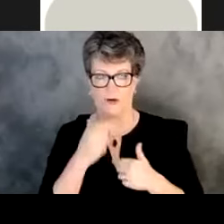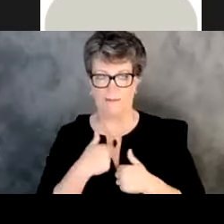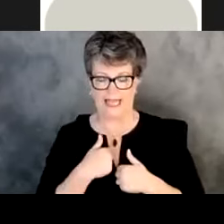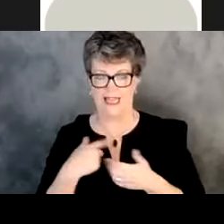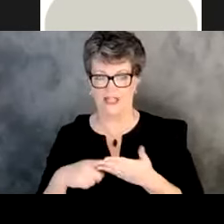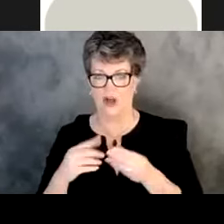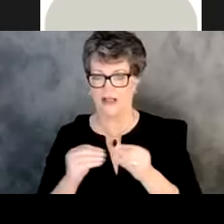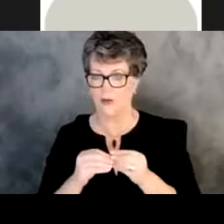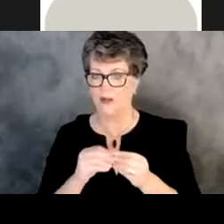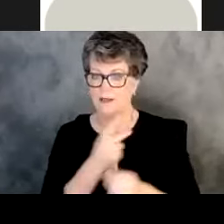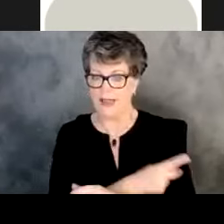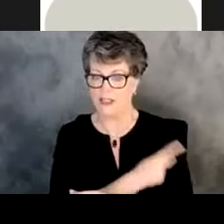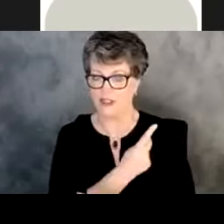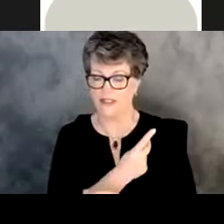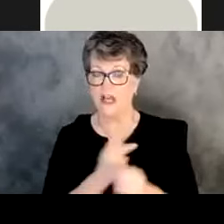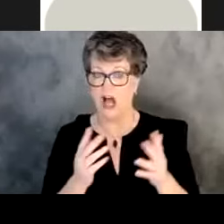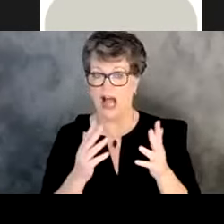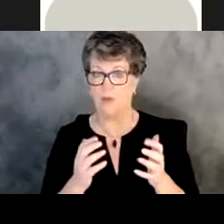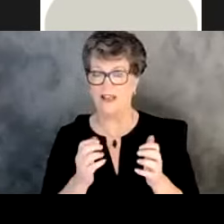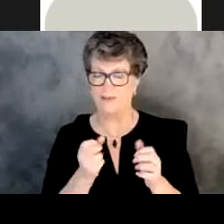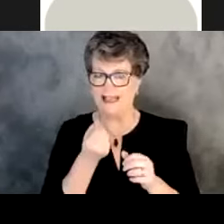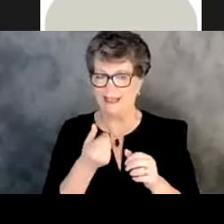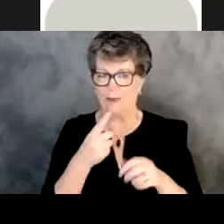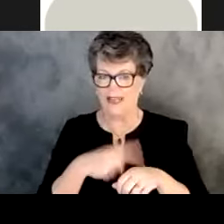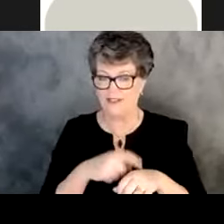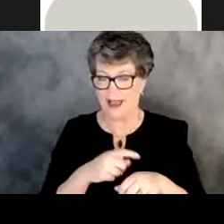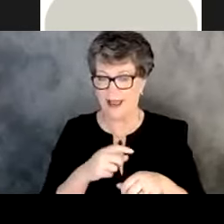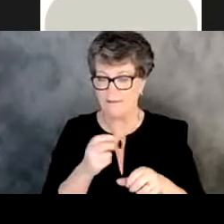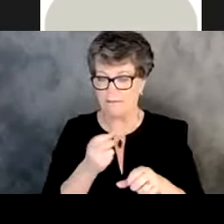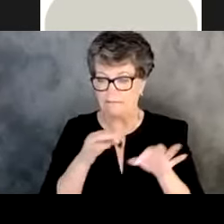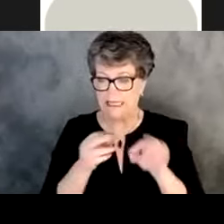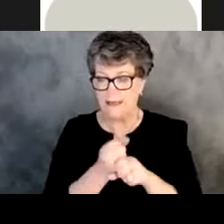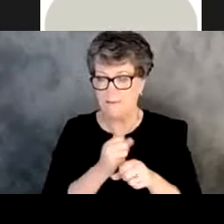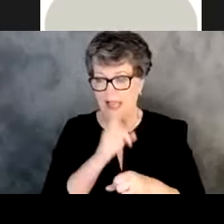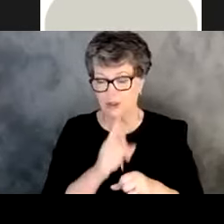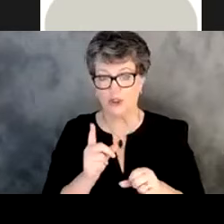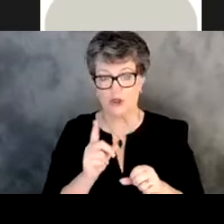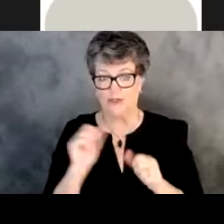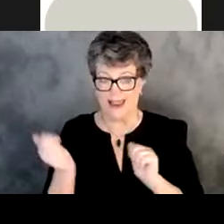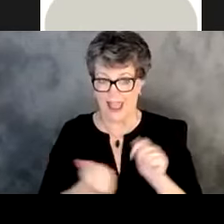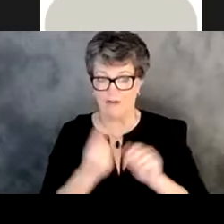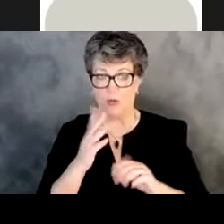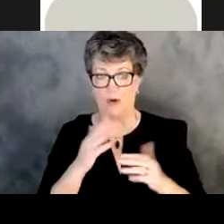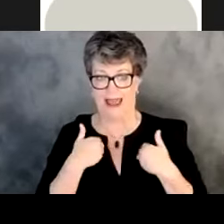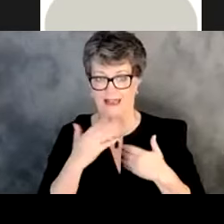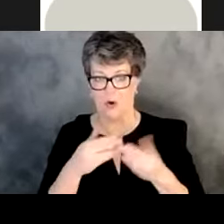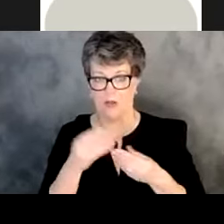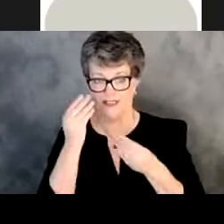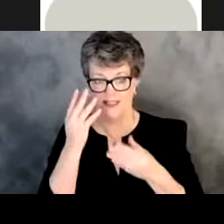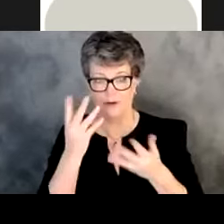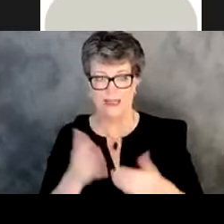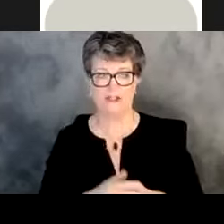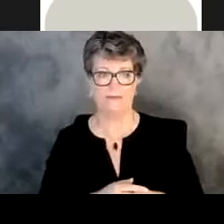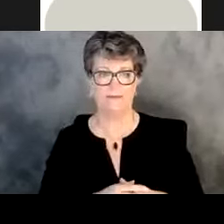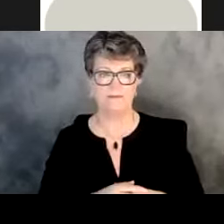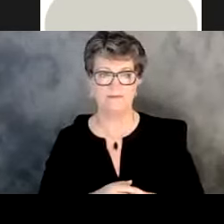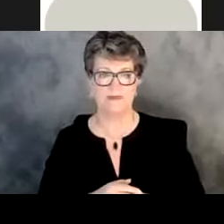with patients. And so I do want to spend a little bit of time making sure that everyone gets this particular information. I